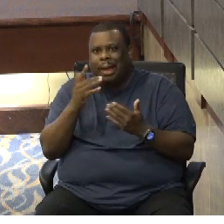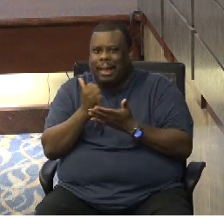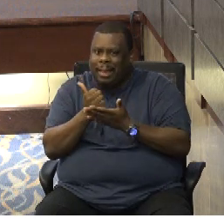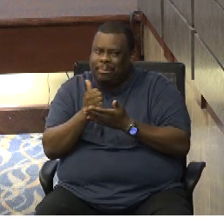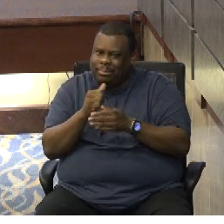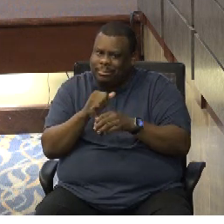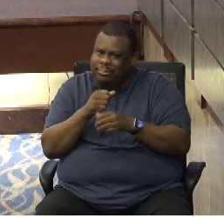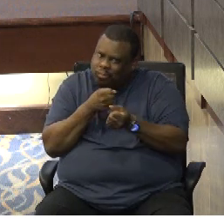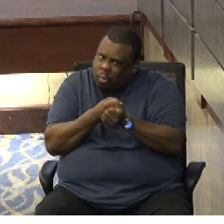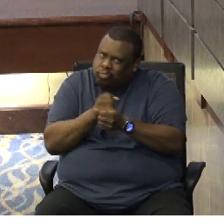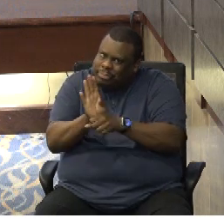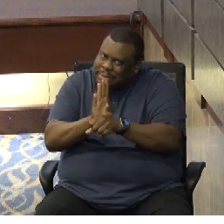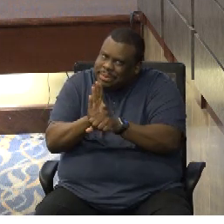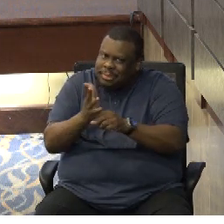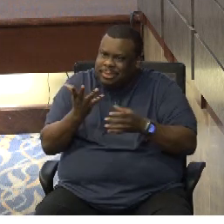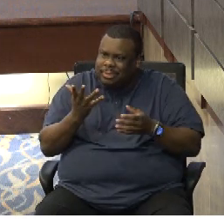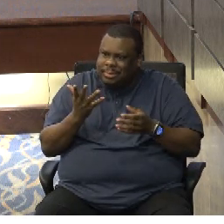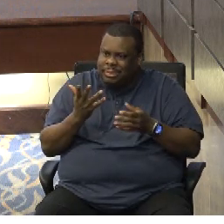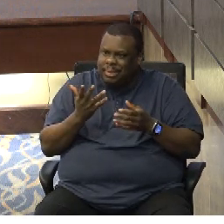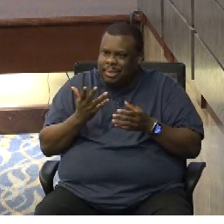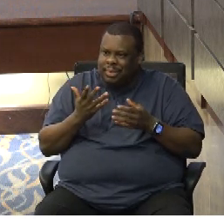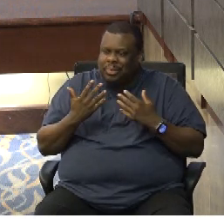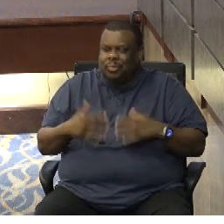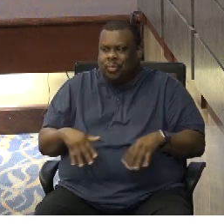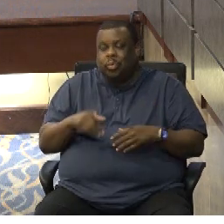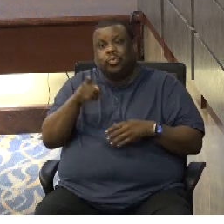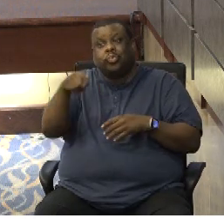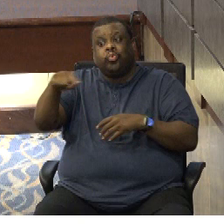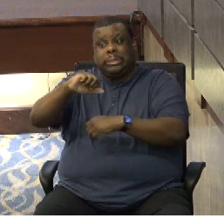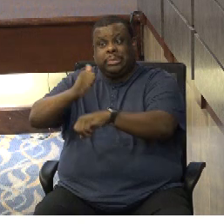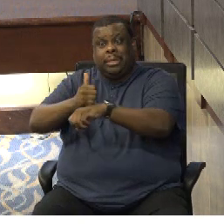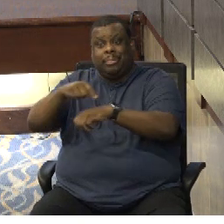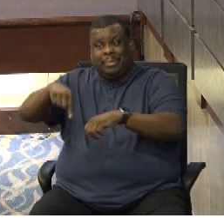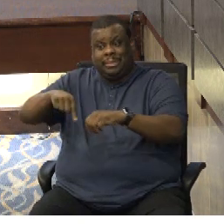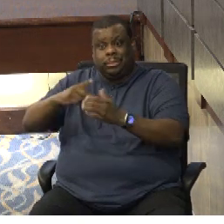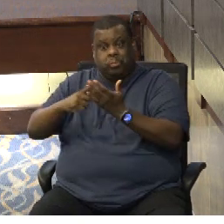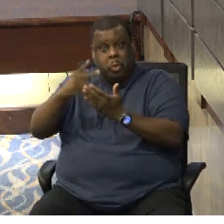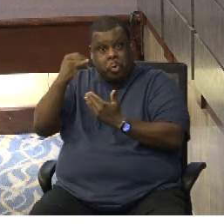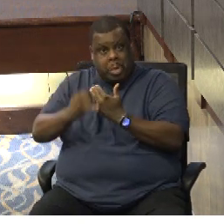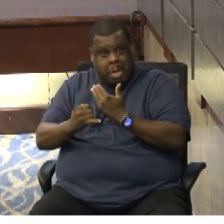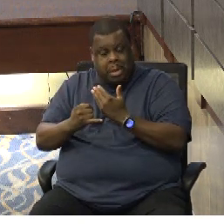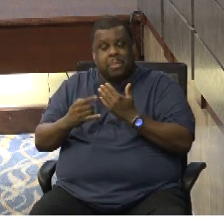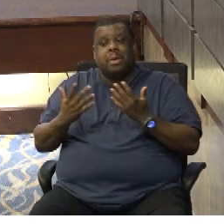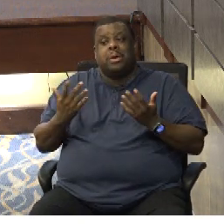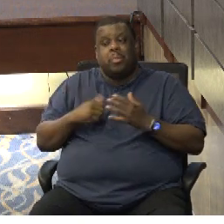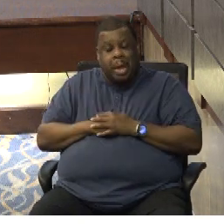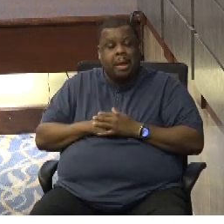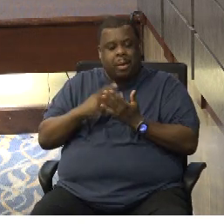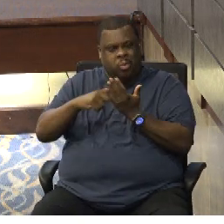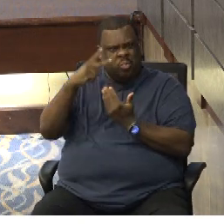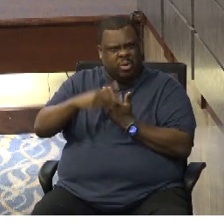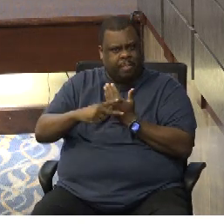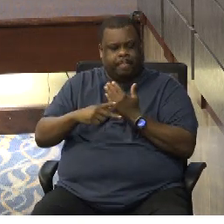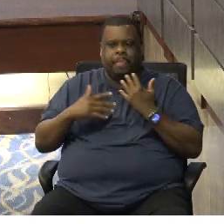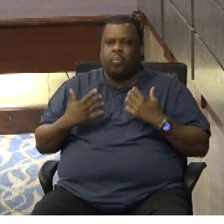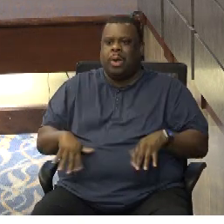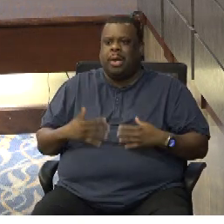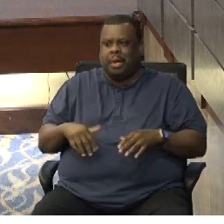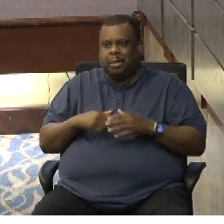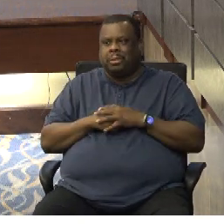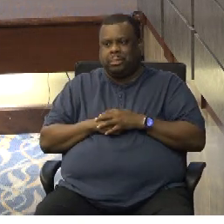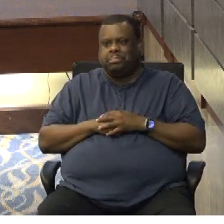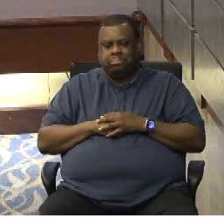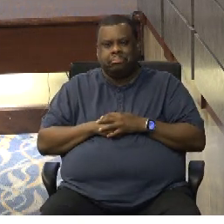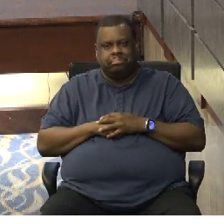were leading this charge and created this program, to then be, enhanced with